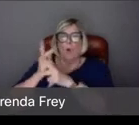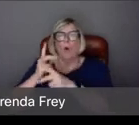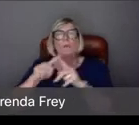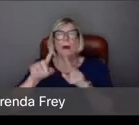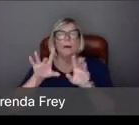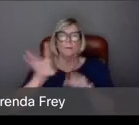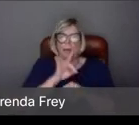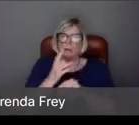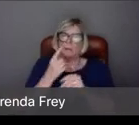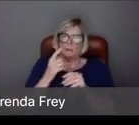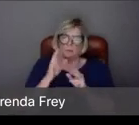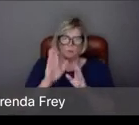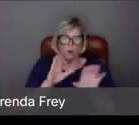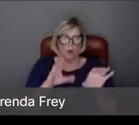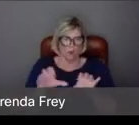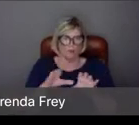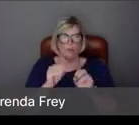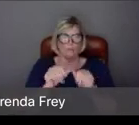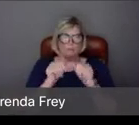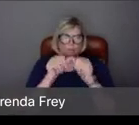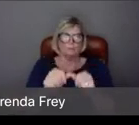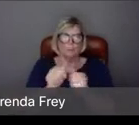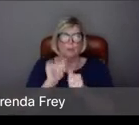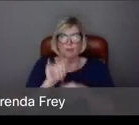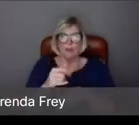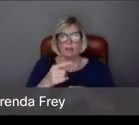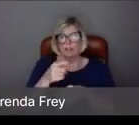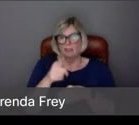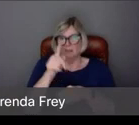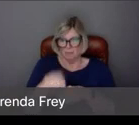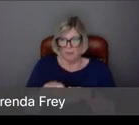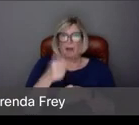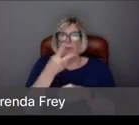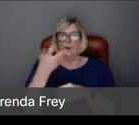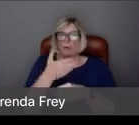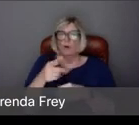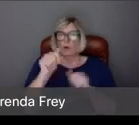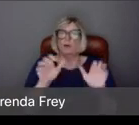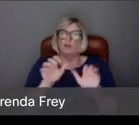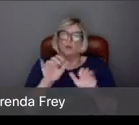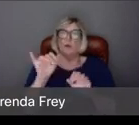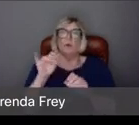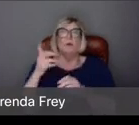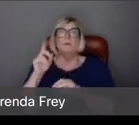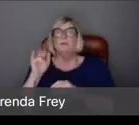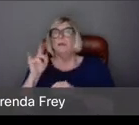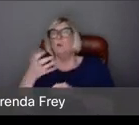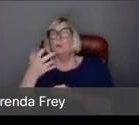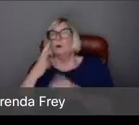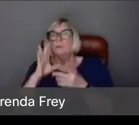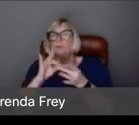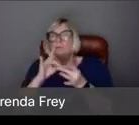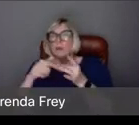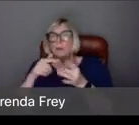action and then really stick with that. So on here's a couple of things you can do. But David, do you want to say anything about those